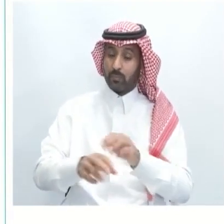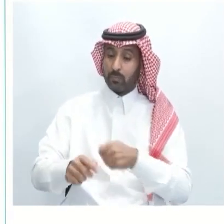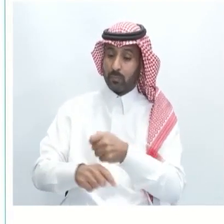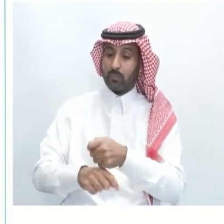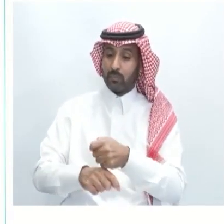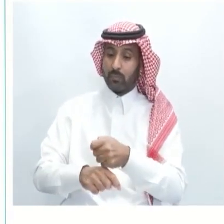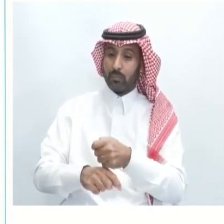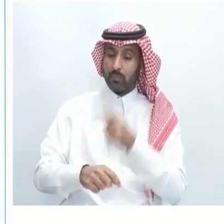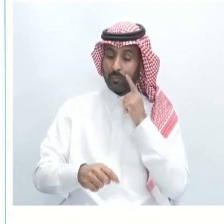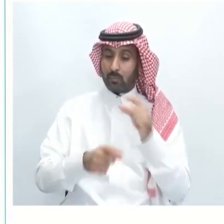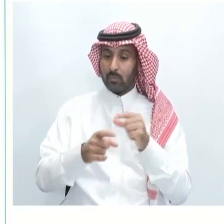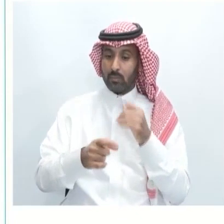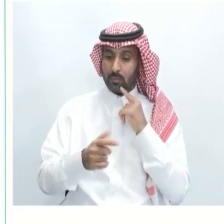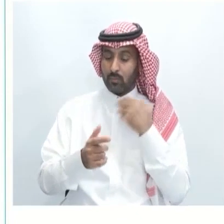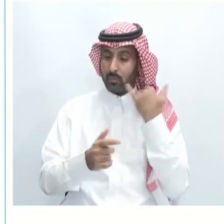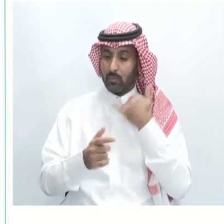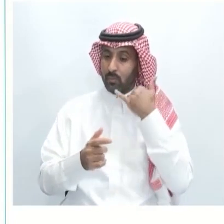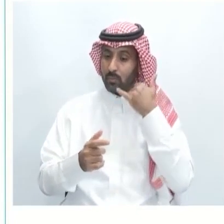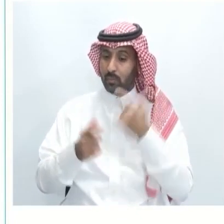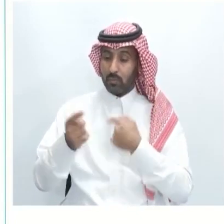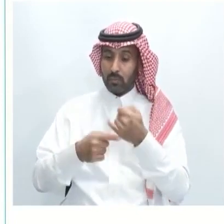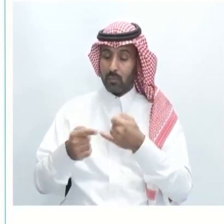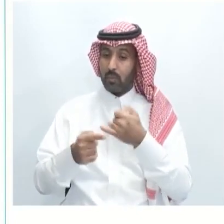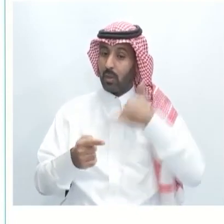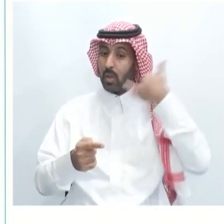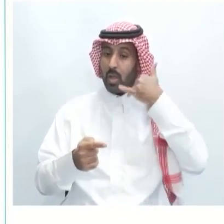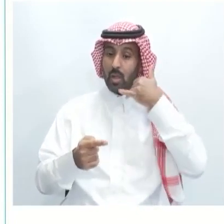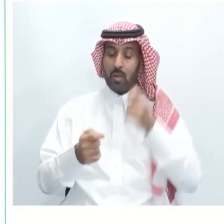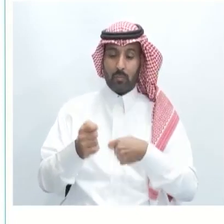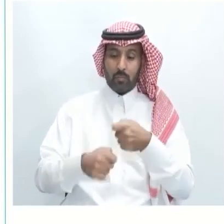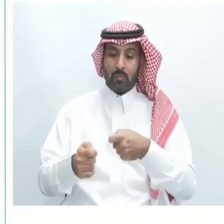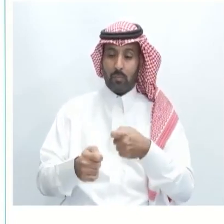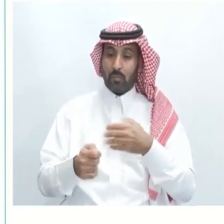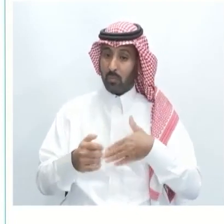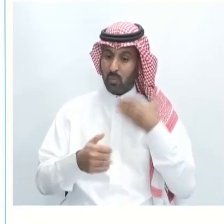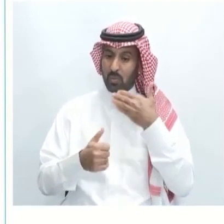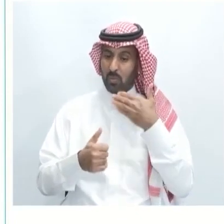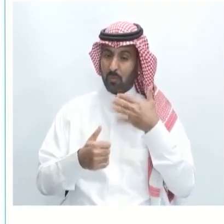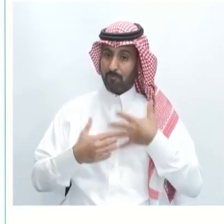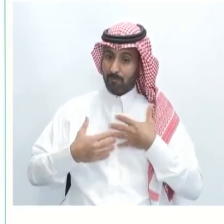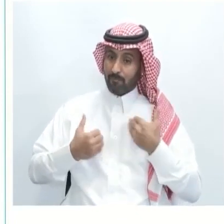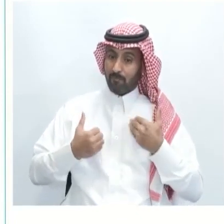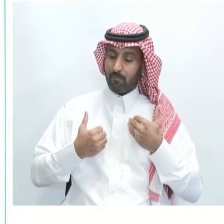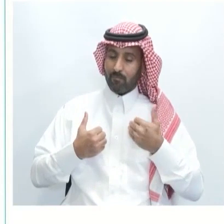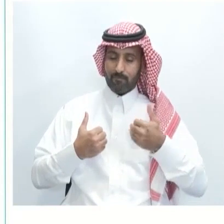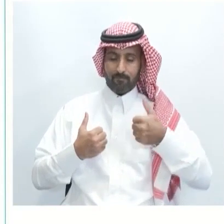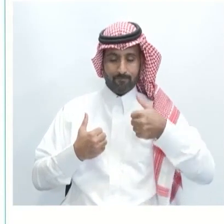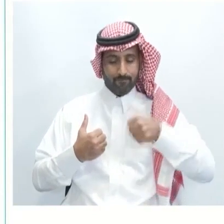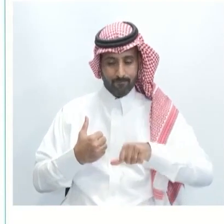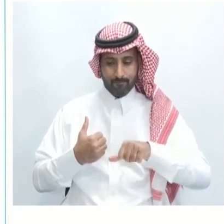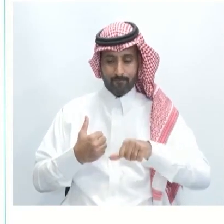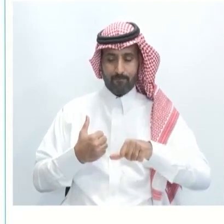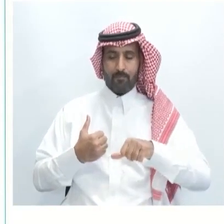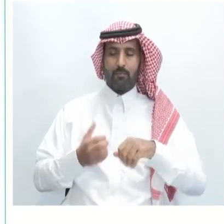What about telemarketers? Telemarketers, are they satisfied? Yes or no? So the answer